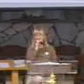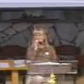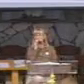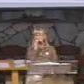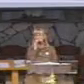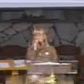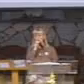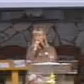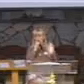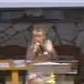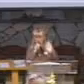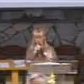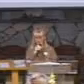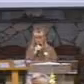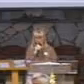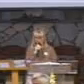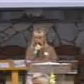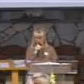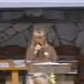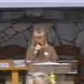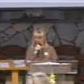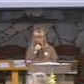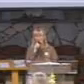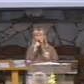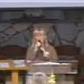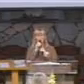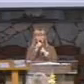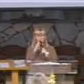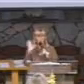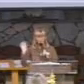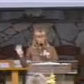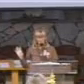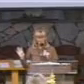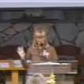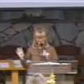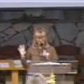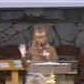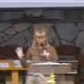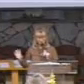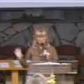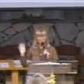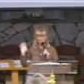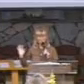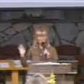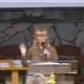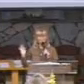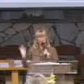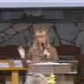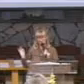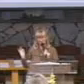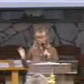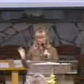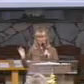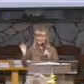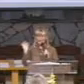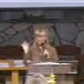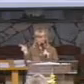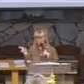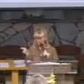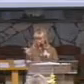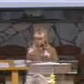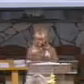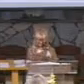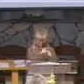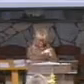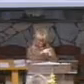Okay, this is the way it's going to work. Y'all be quiet just a minute, let me explain. Okay, the four verses that we've used for promotion for high attendance, I